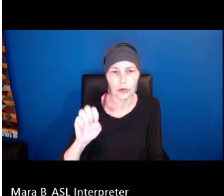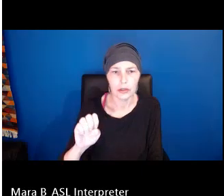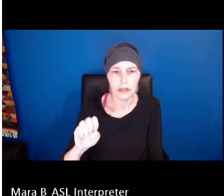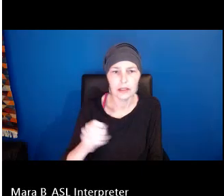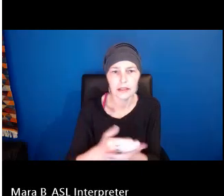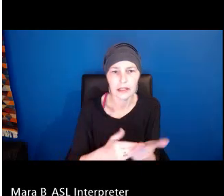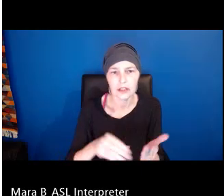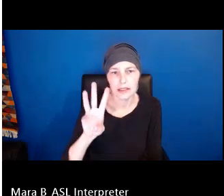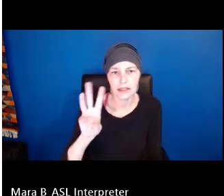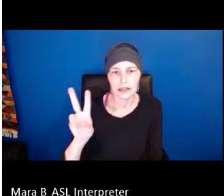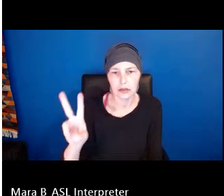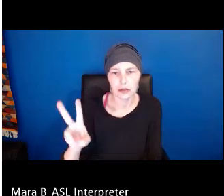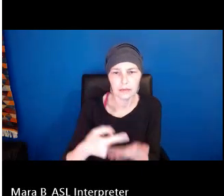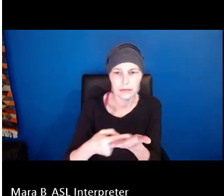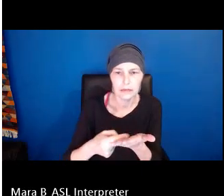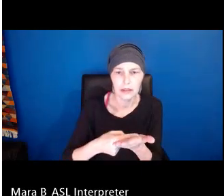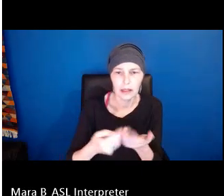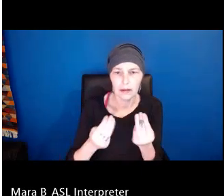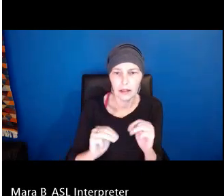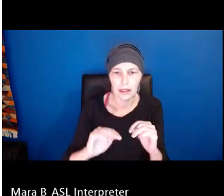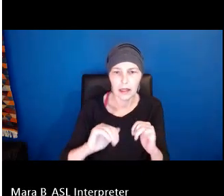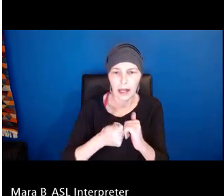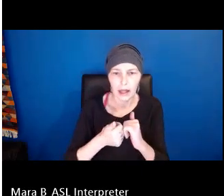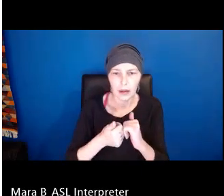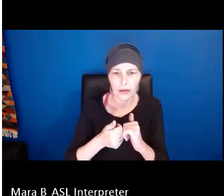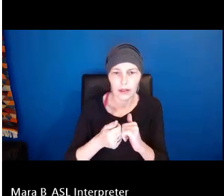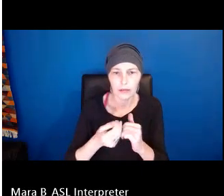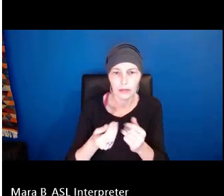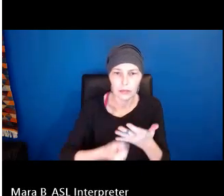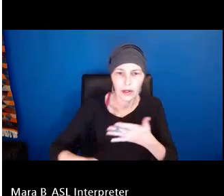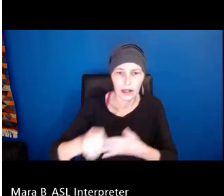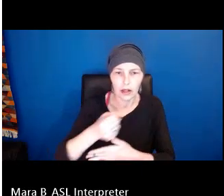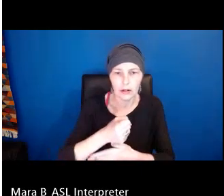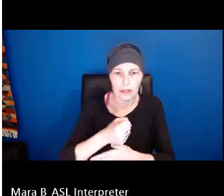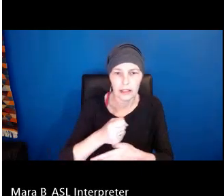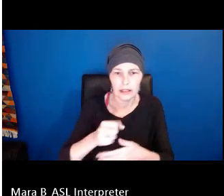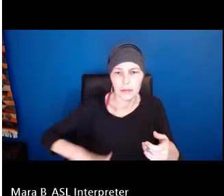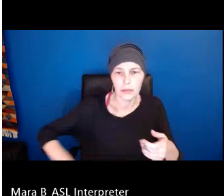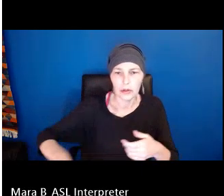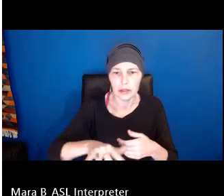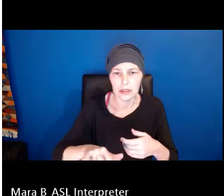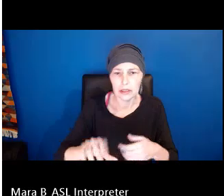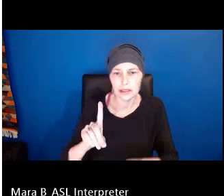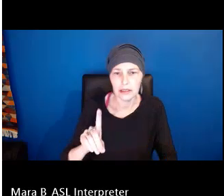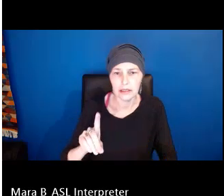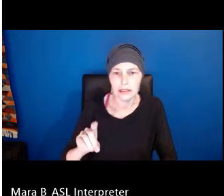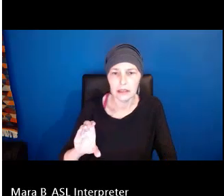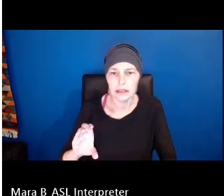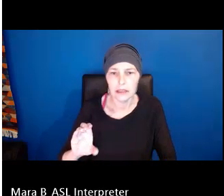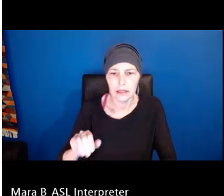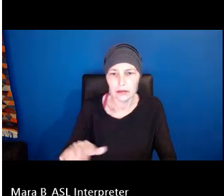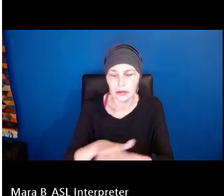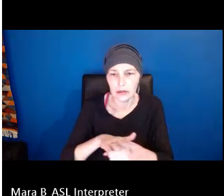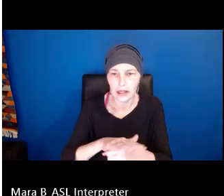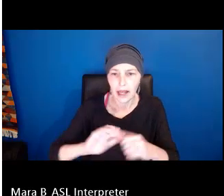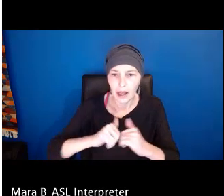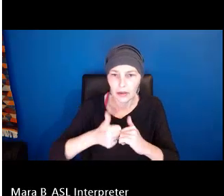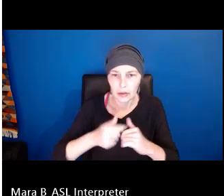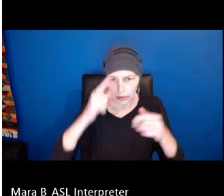the methodology by which the priority neighborhood decarbonization zones were initially designated